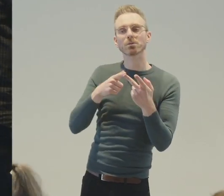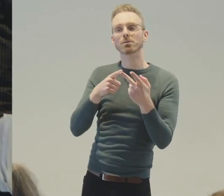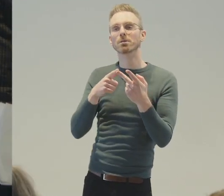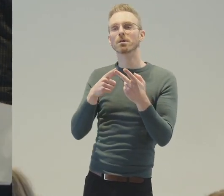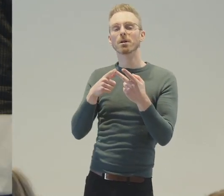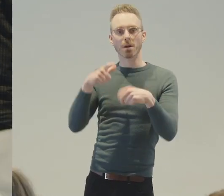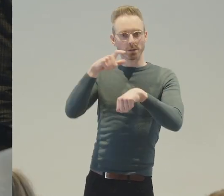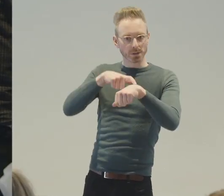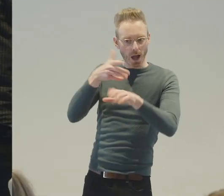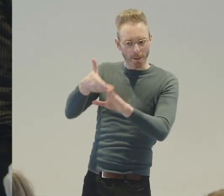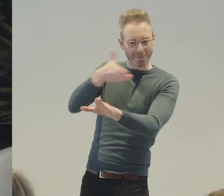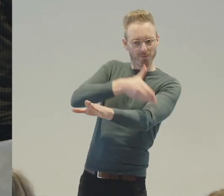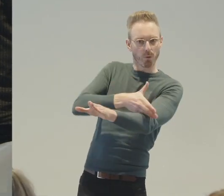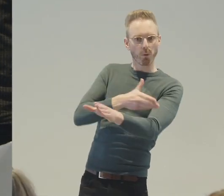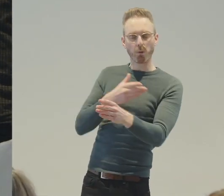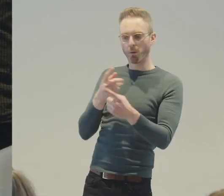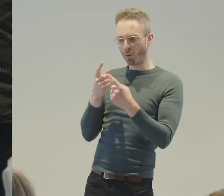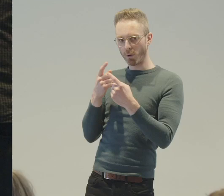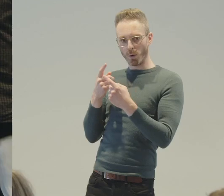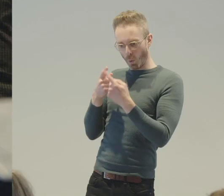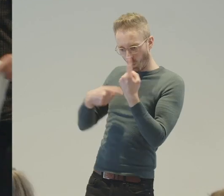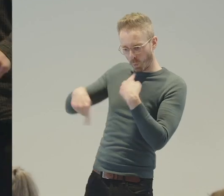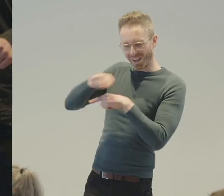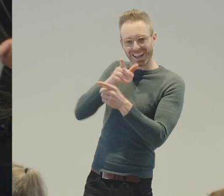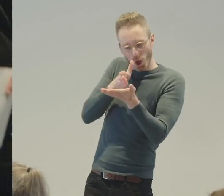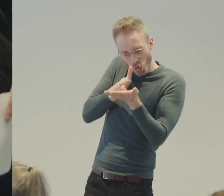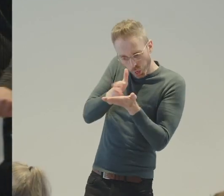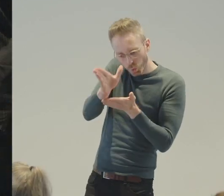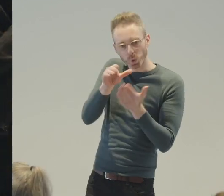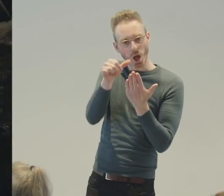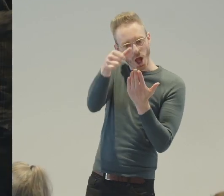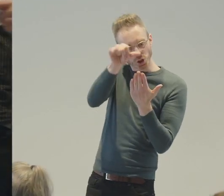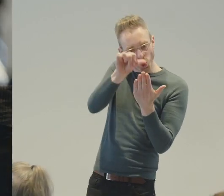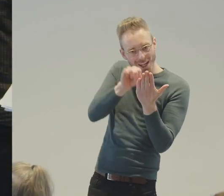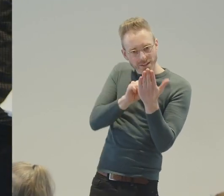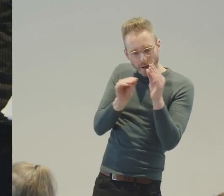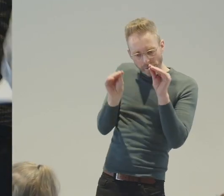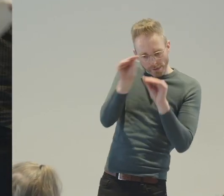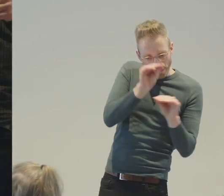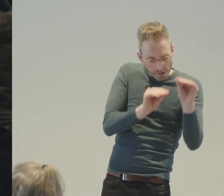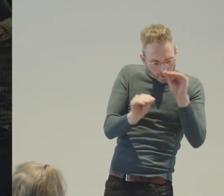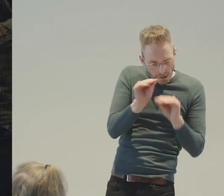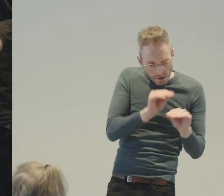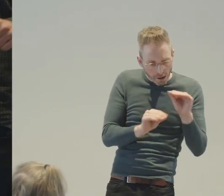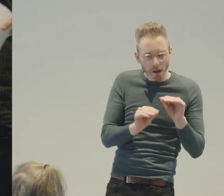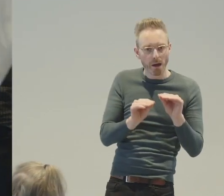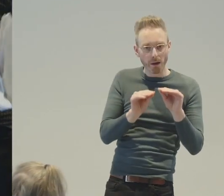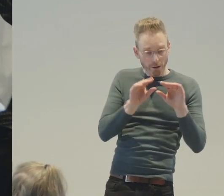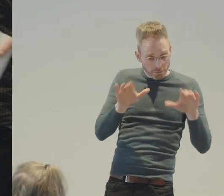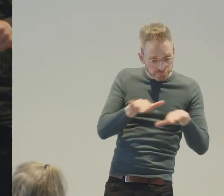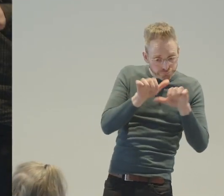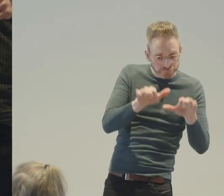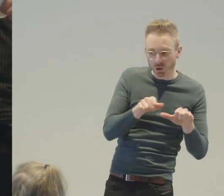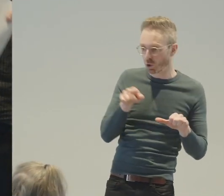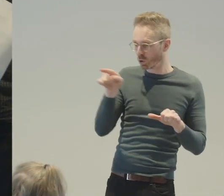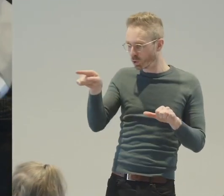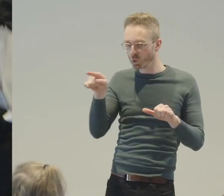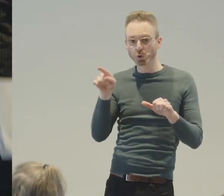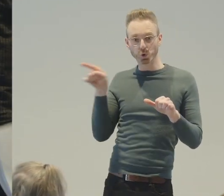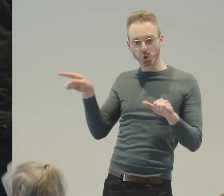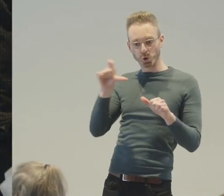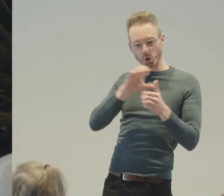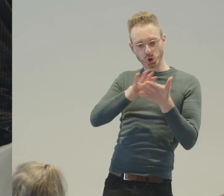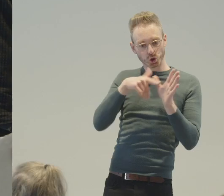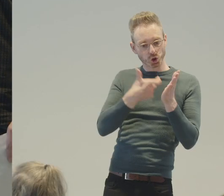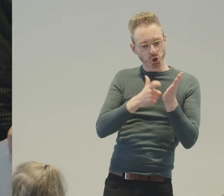easy read, so we kind of can all follow it together. And then for you and Charlene to be able to co-lead, know how long you've got for each section, what kind of questions we